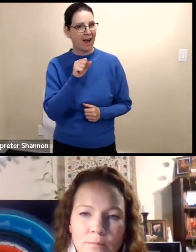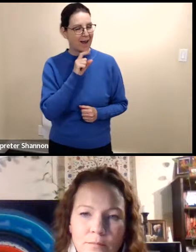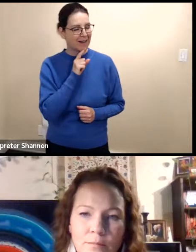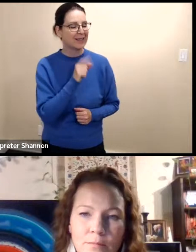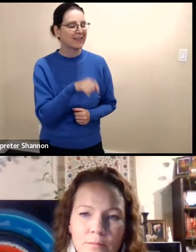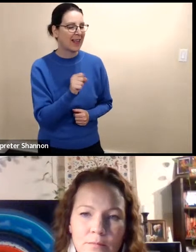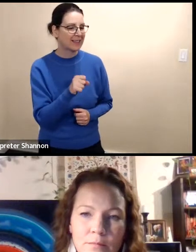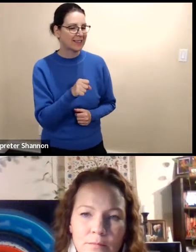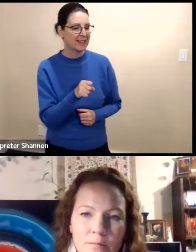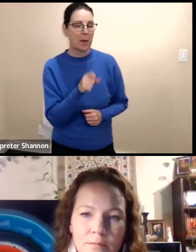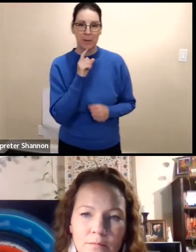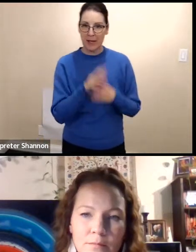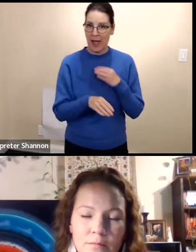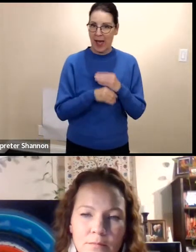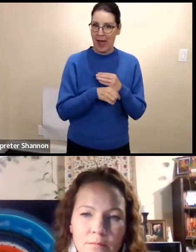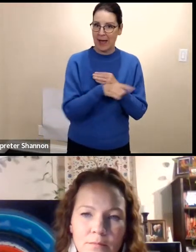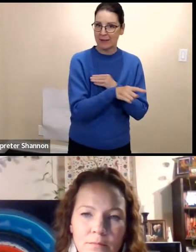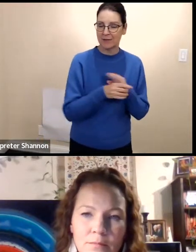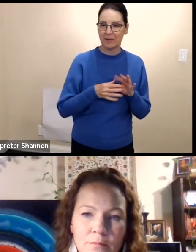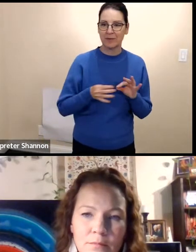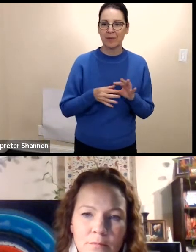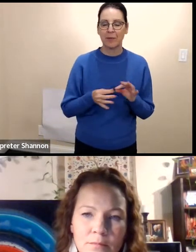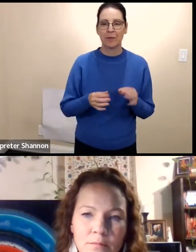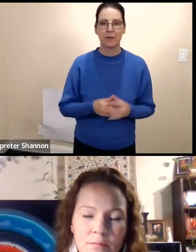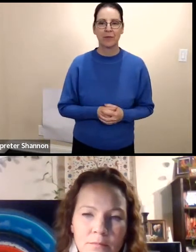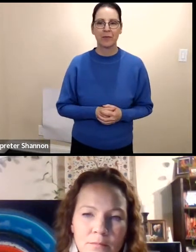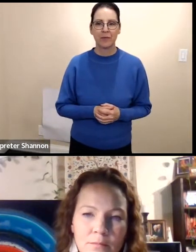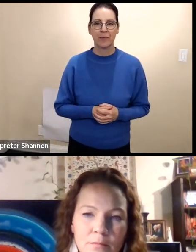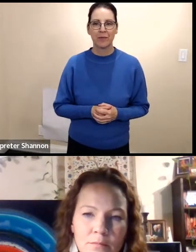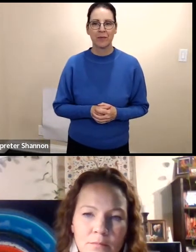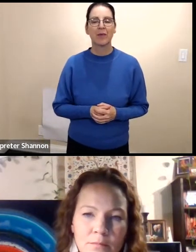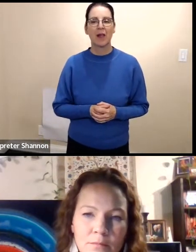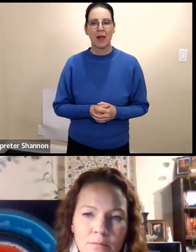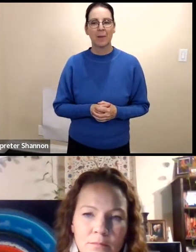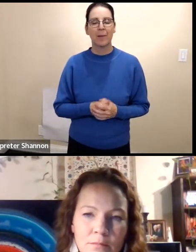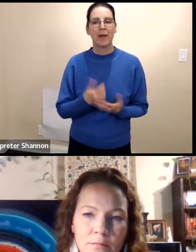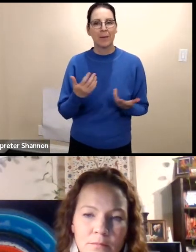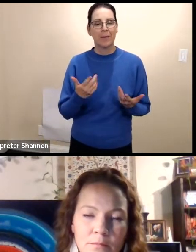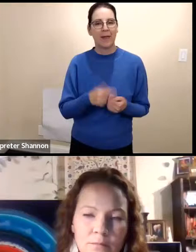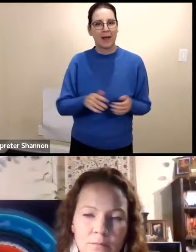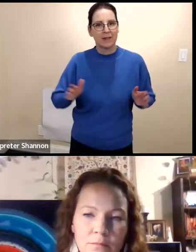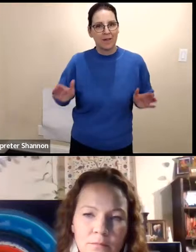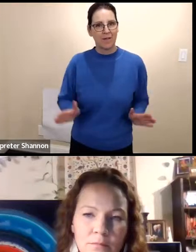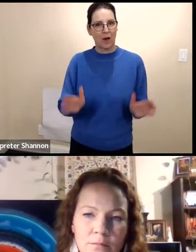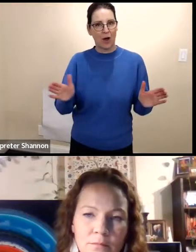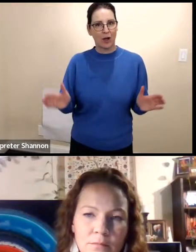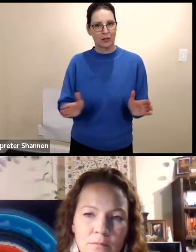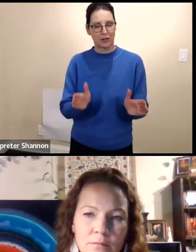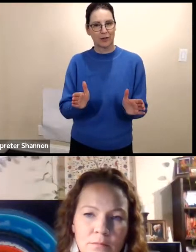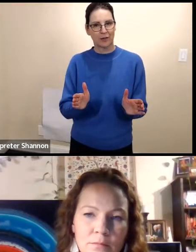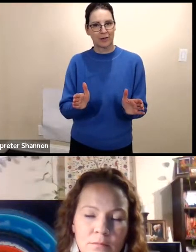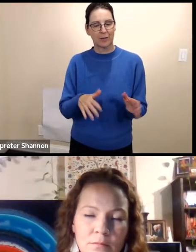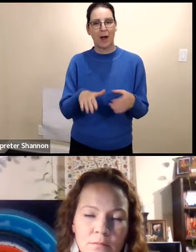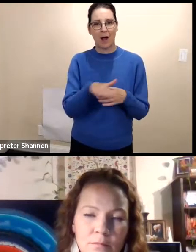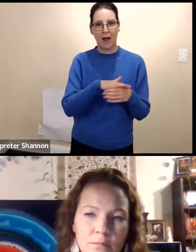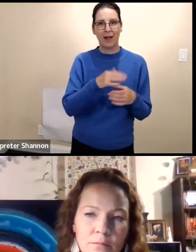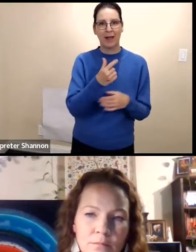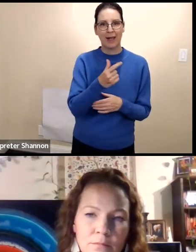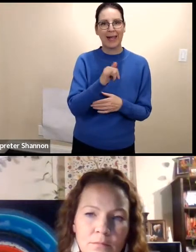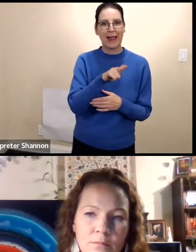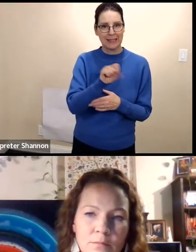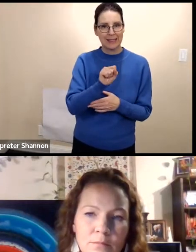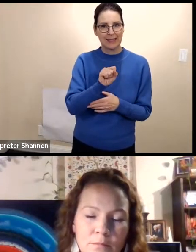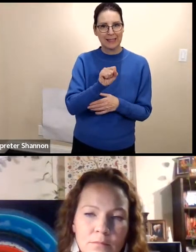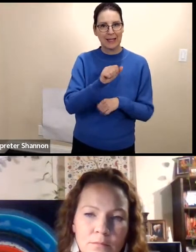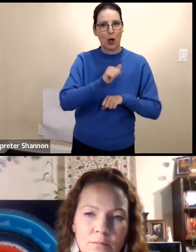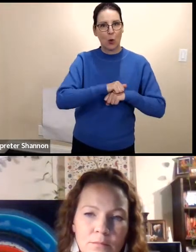that's uh for like black but fostered by Gillis by having this be an open um you know it's it's